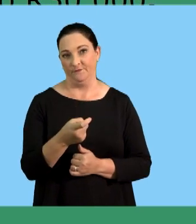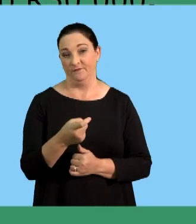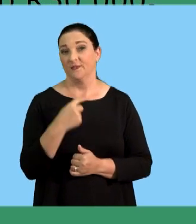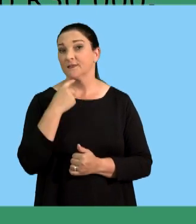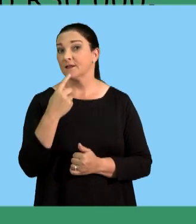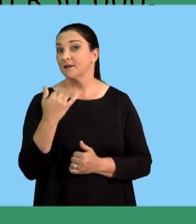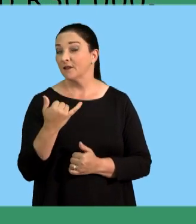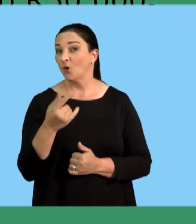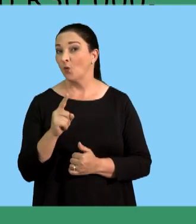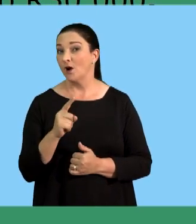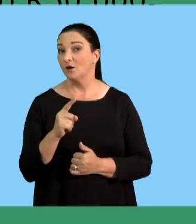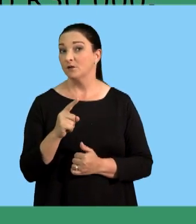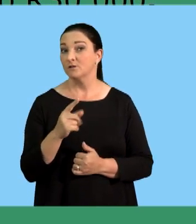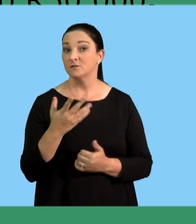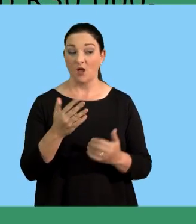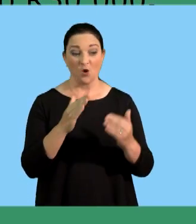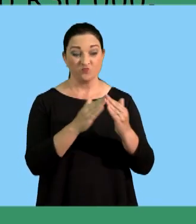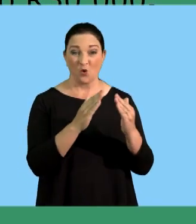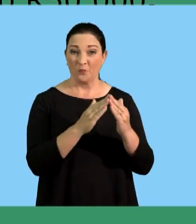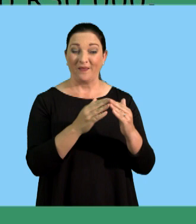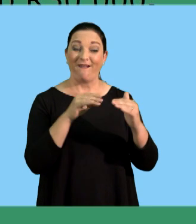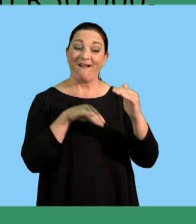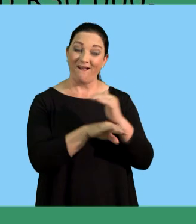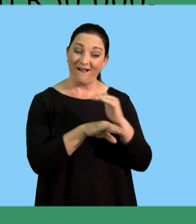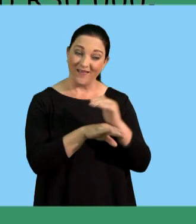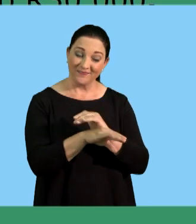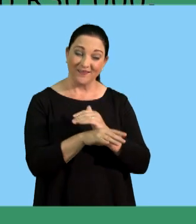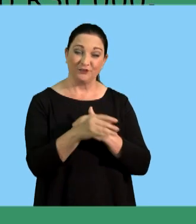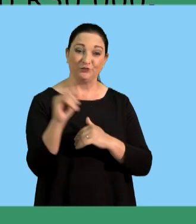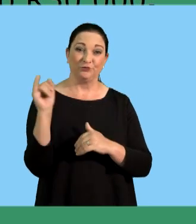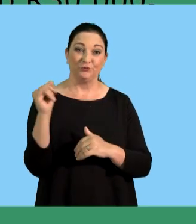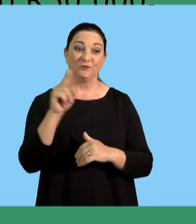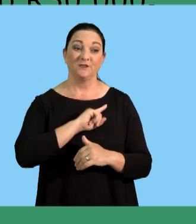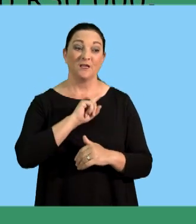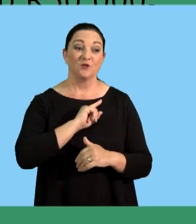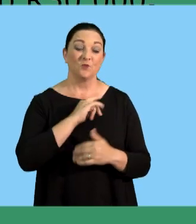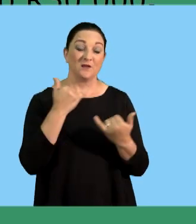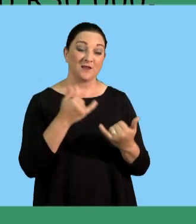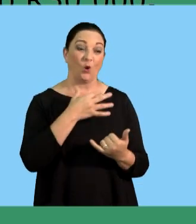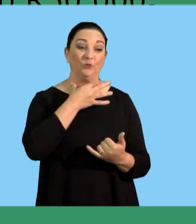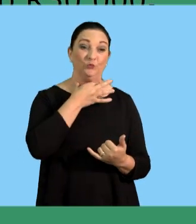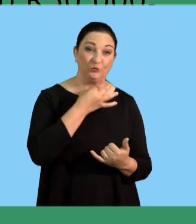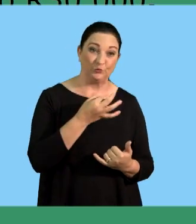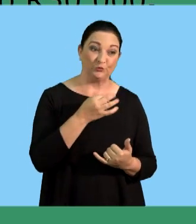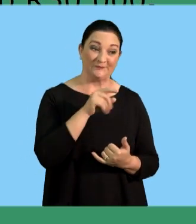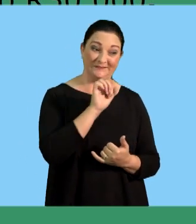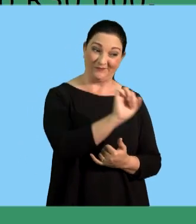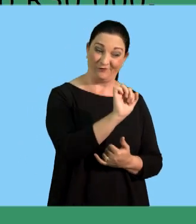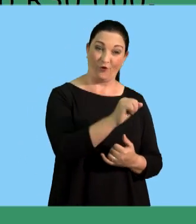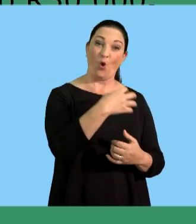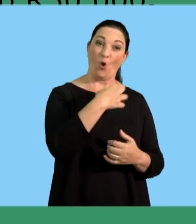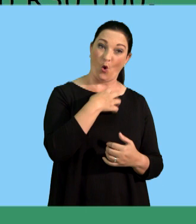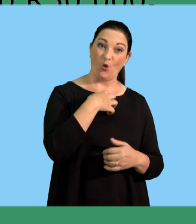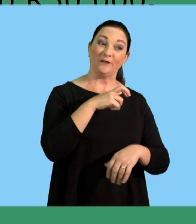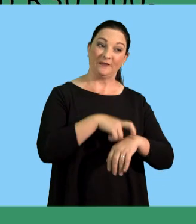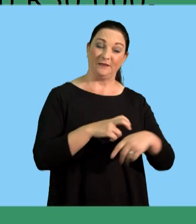24,000. So when we are saying now when property is underinsured, part of the risk will be taken by the owner or